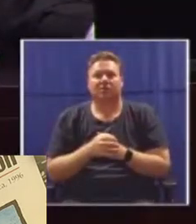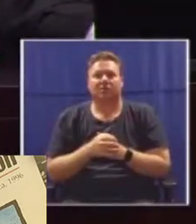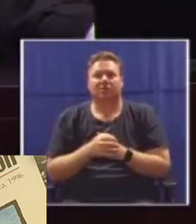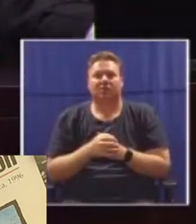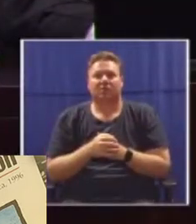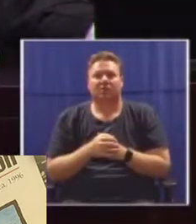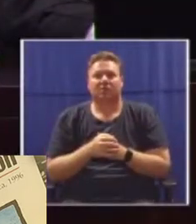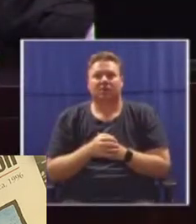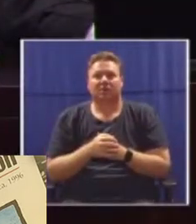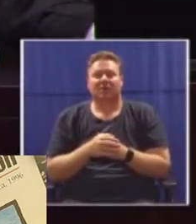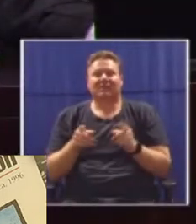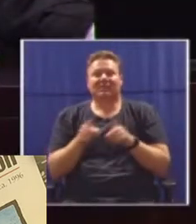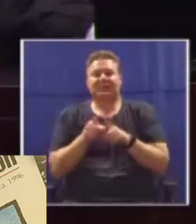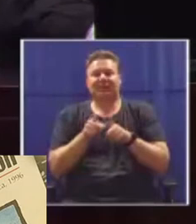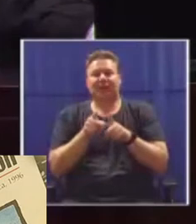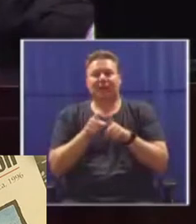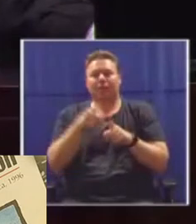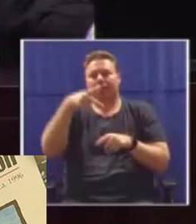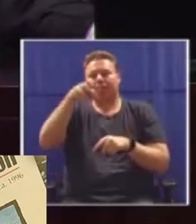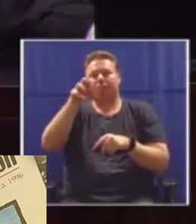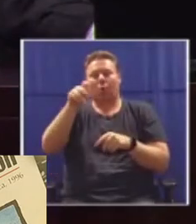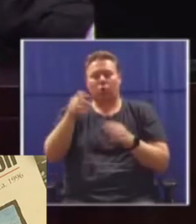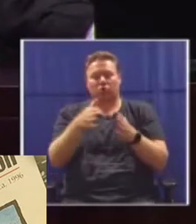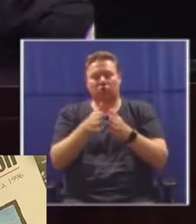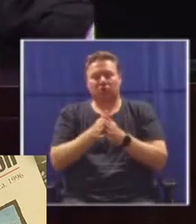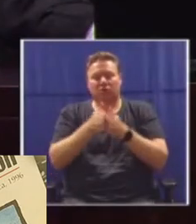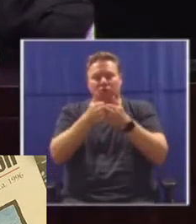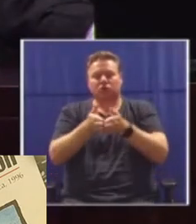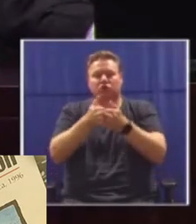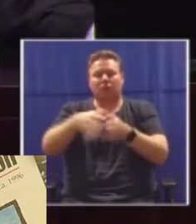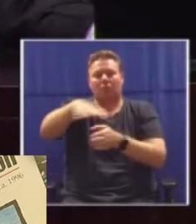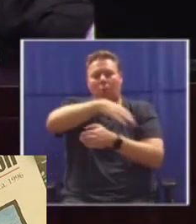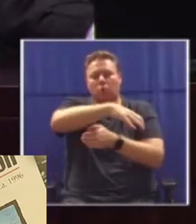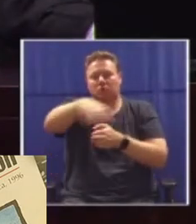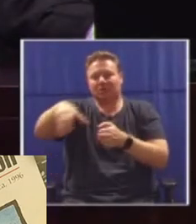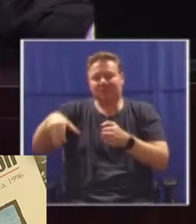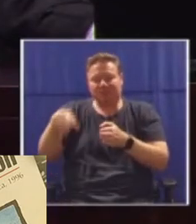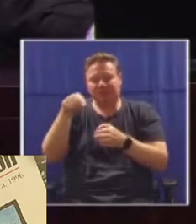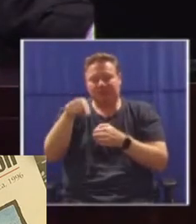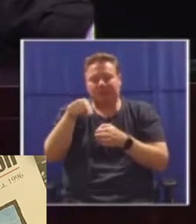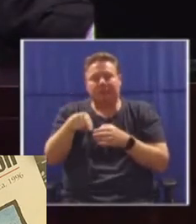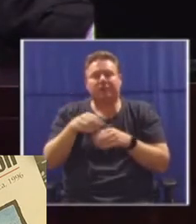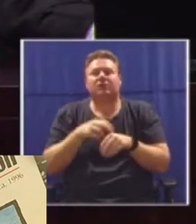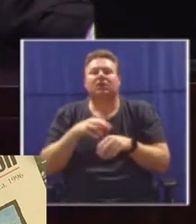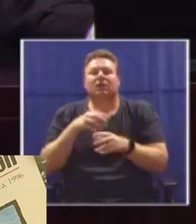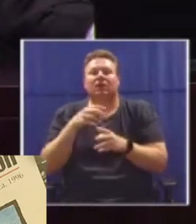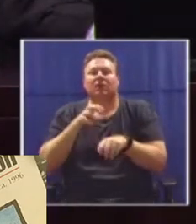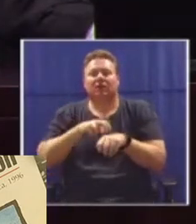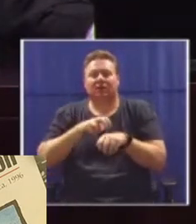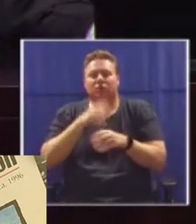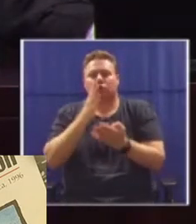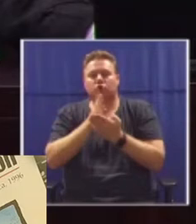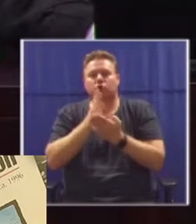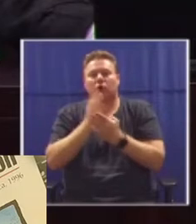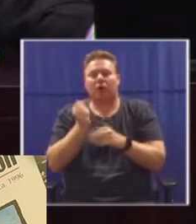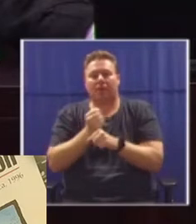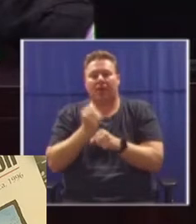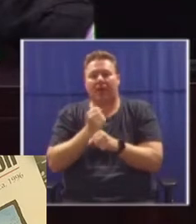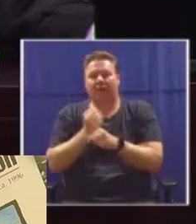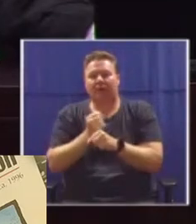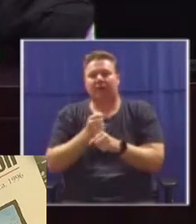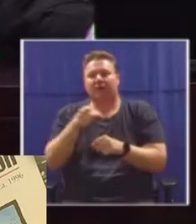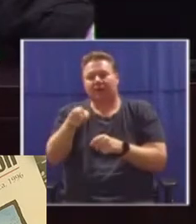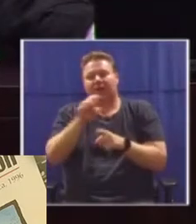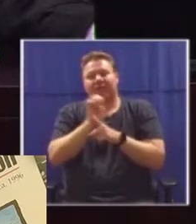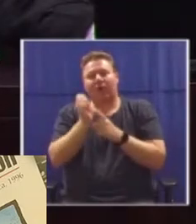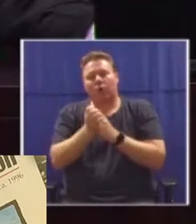waste in the port, the sewage treatment costs, and the environmental impact of the treated effluent from the vessels, environmental